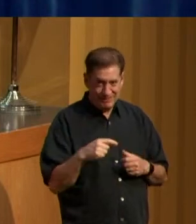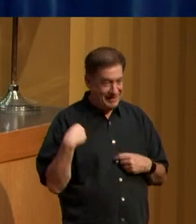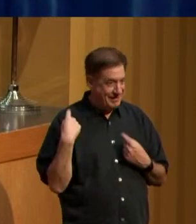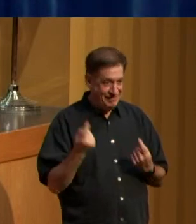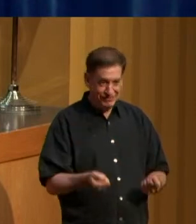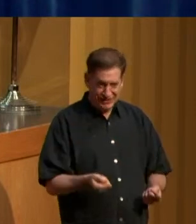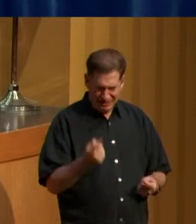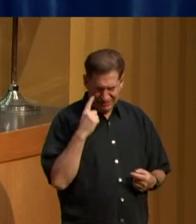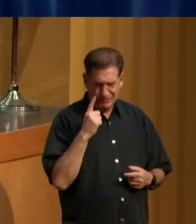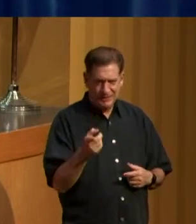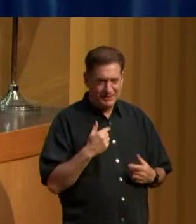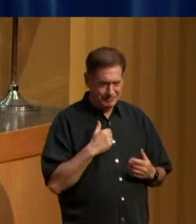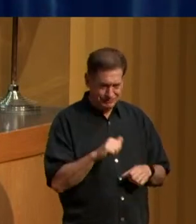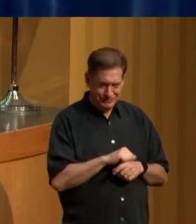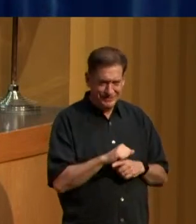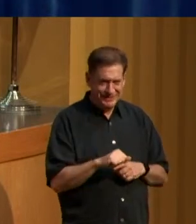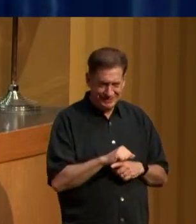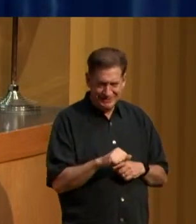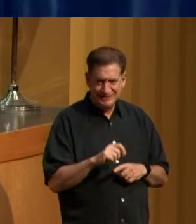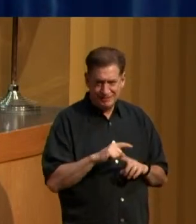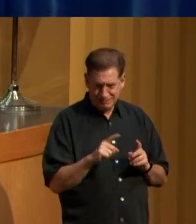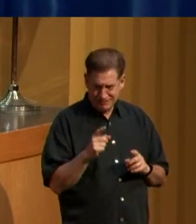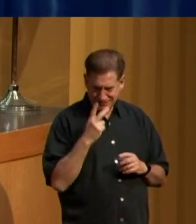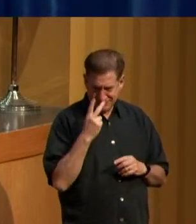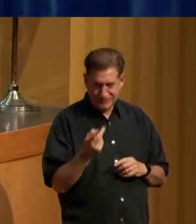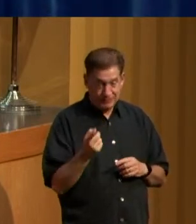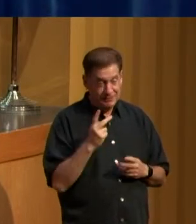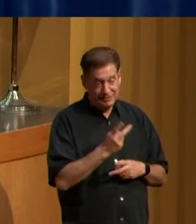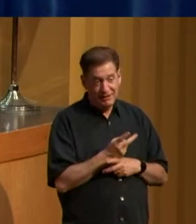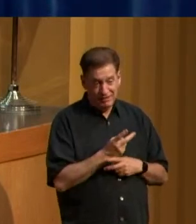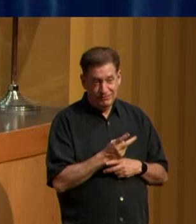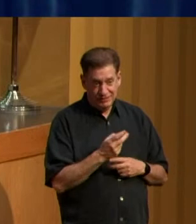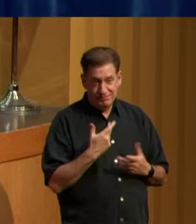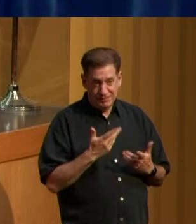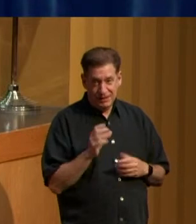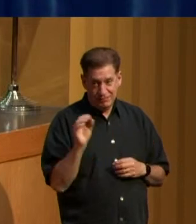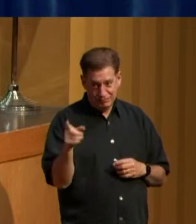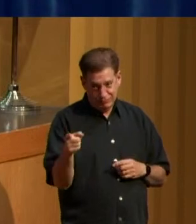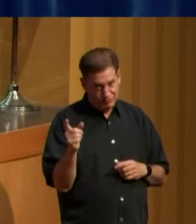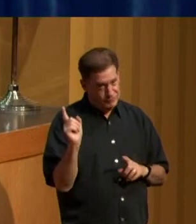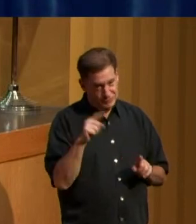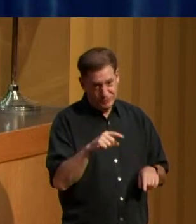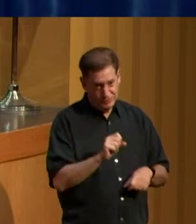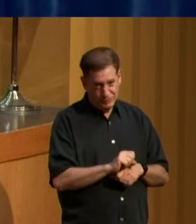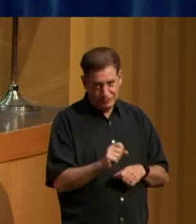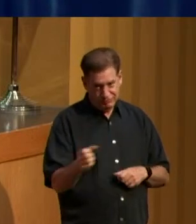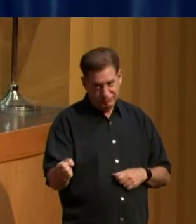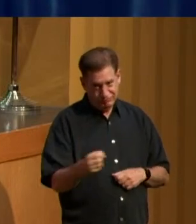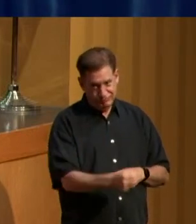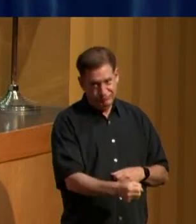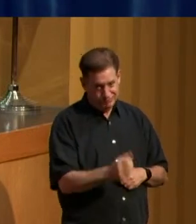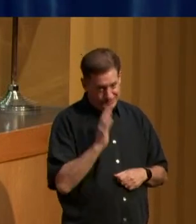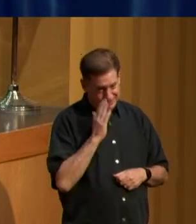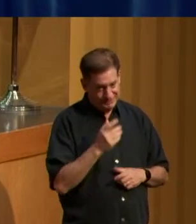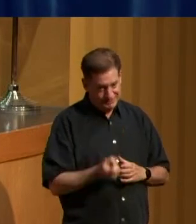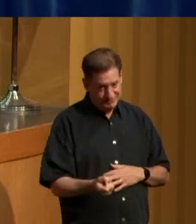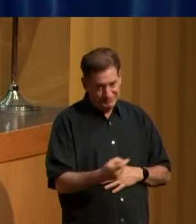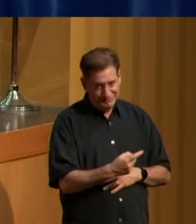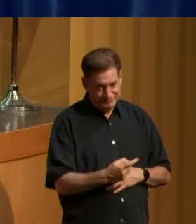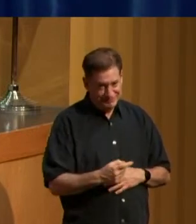you were at a practice. So, but you better be careful with that because we may put you to work next year. So,